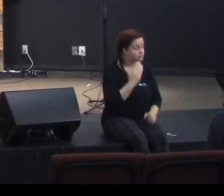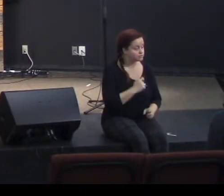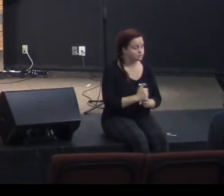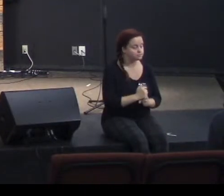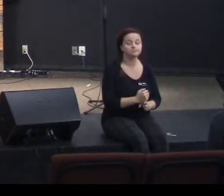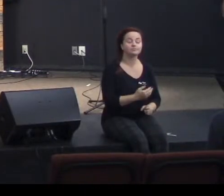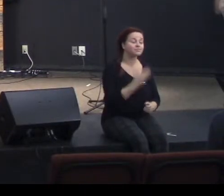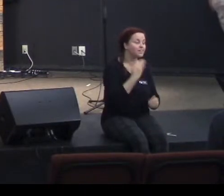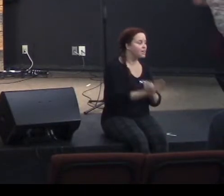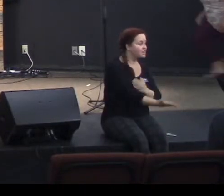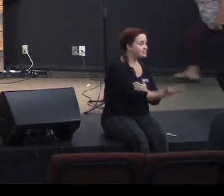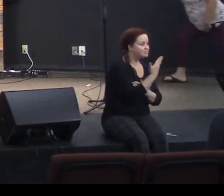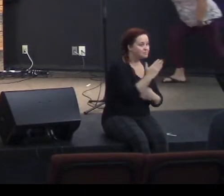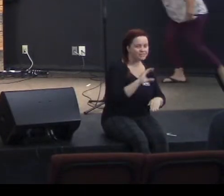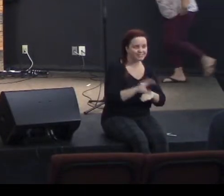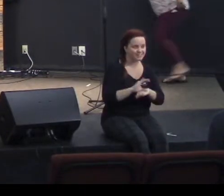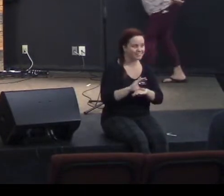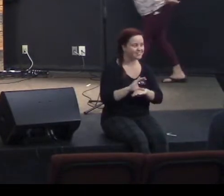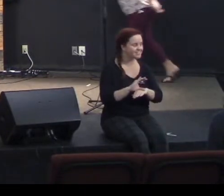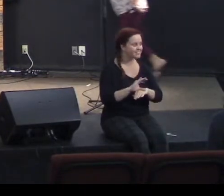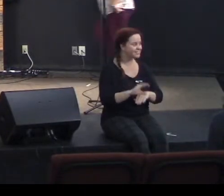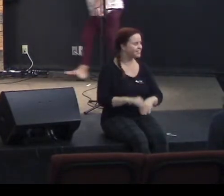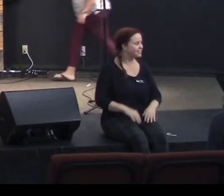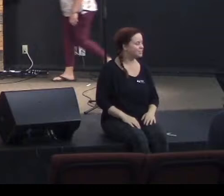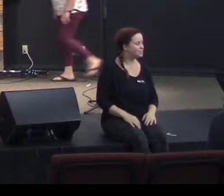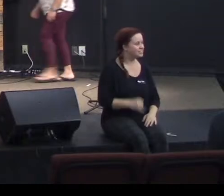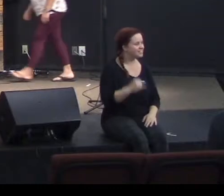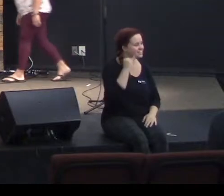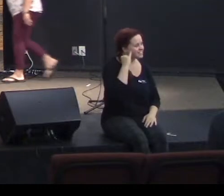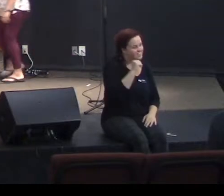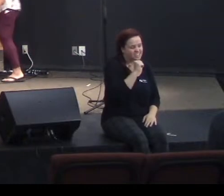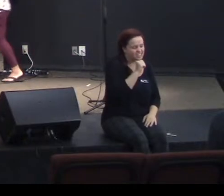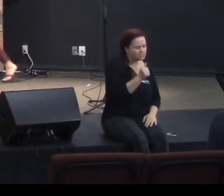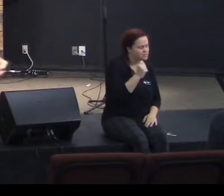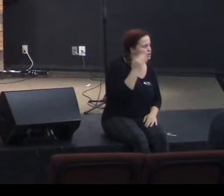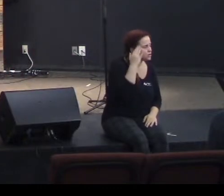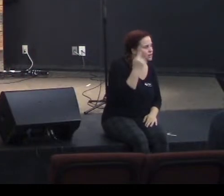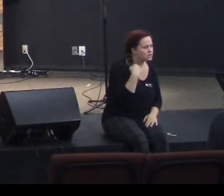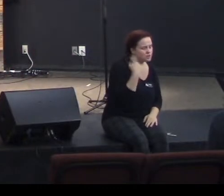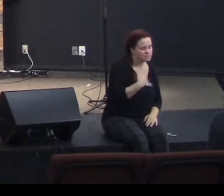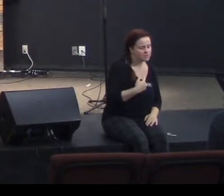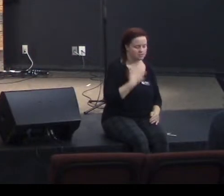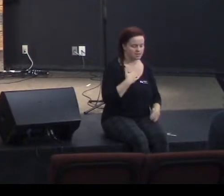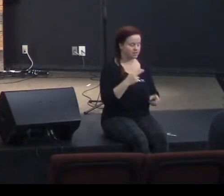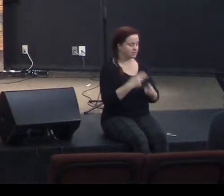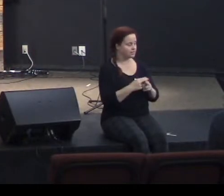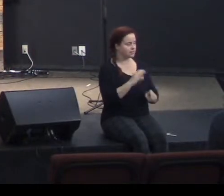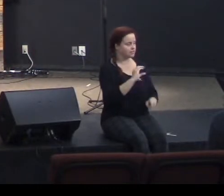Good morning, church. If you don't recognize my face, my name is Cassie Bryant. My